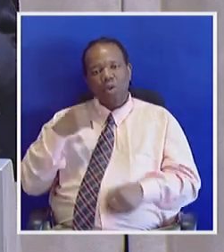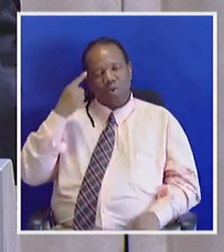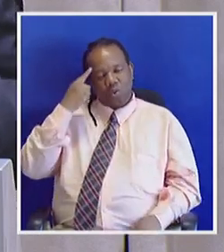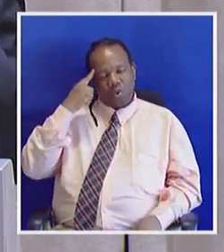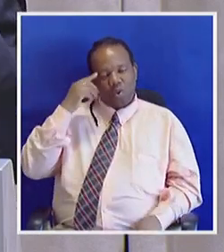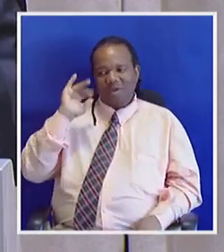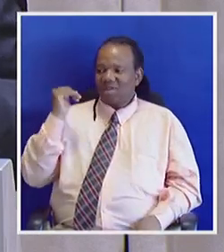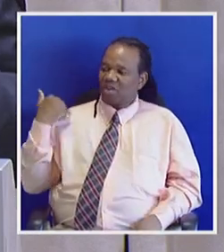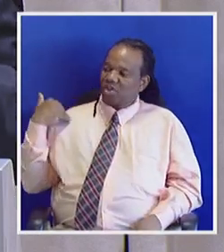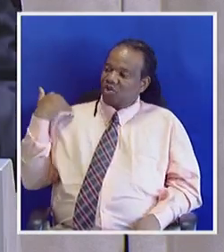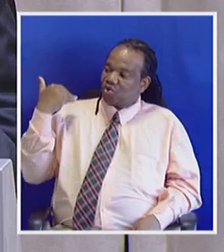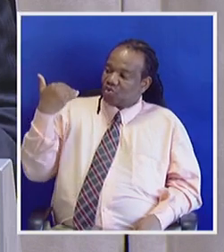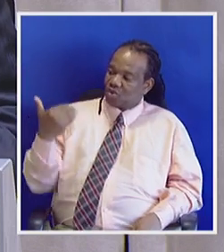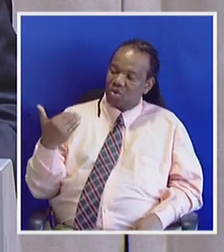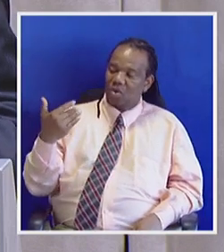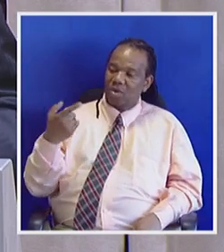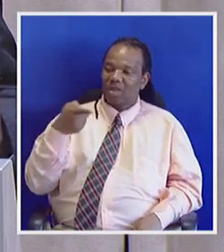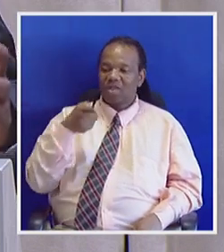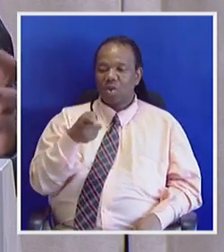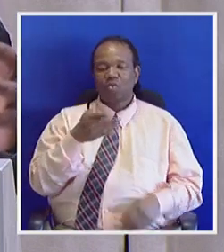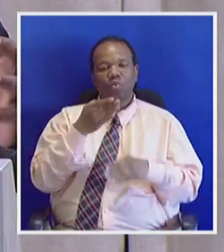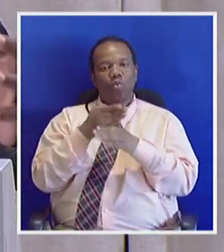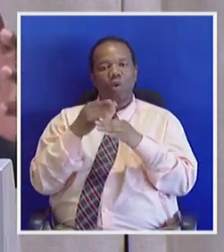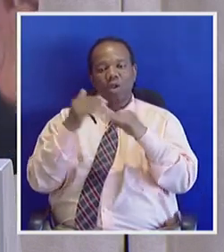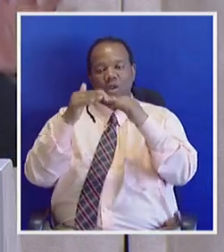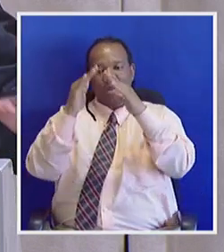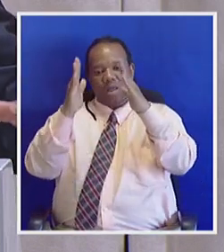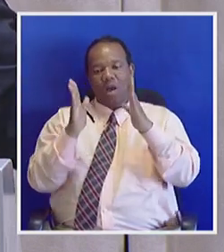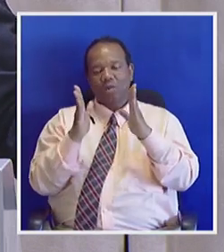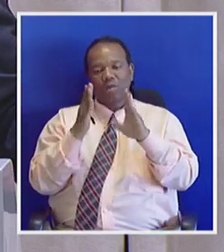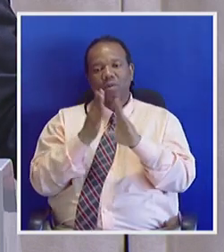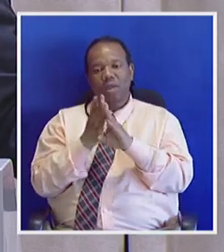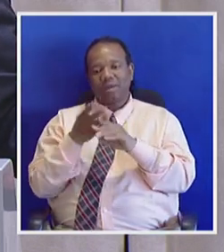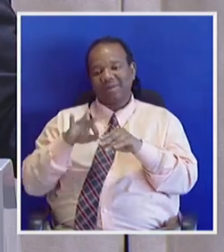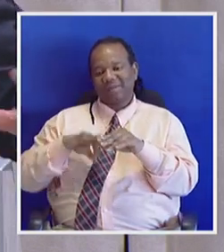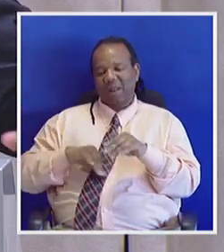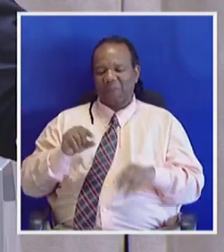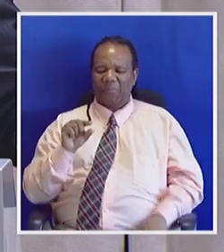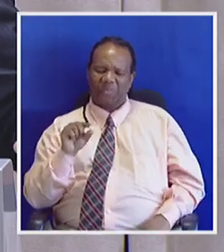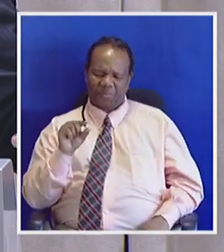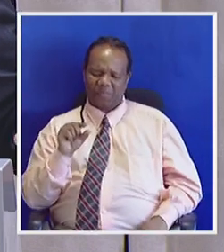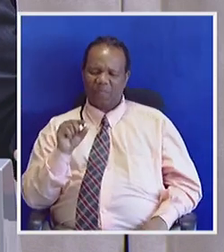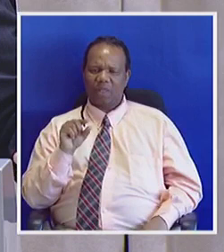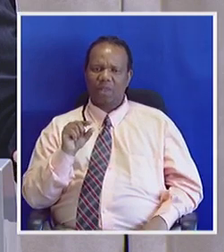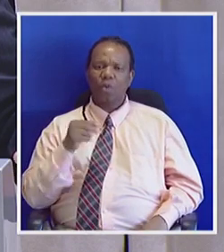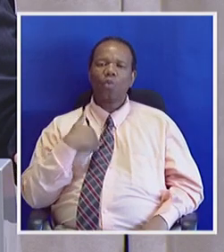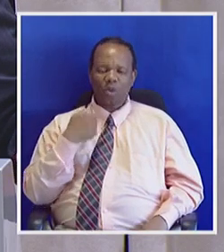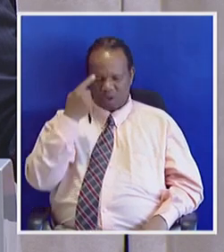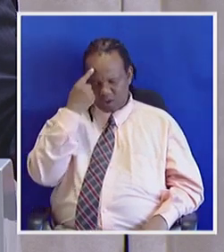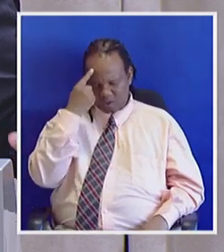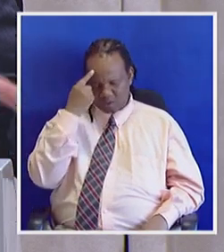that domestic workers in our country are paid the lowest wages. That we have known